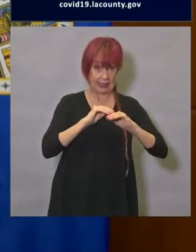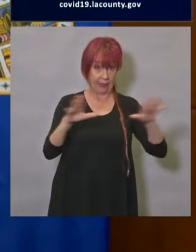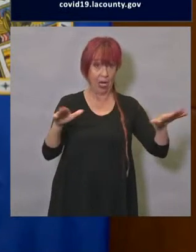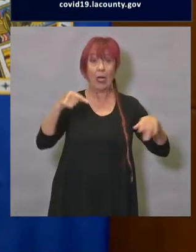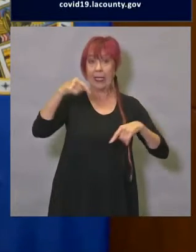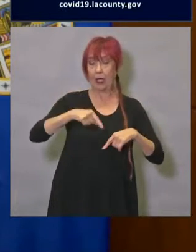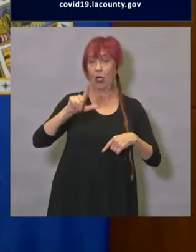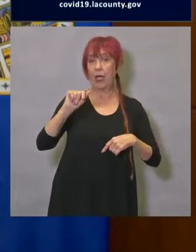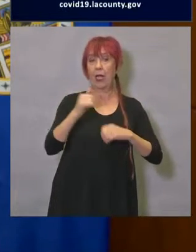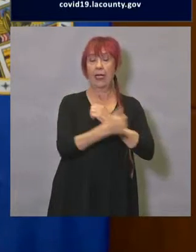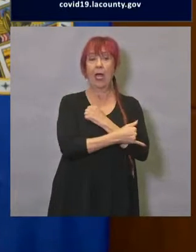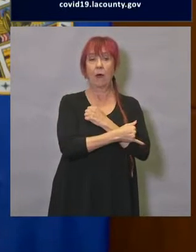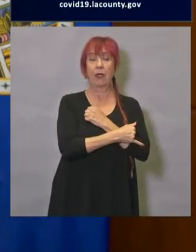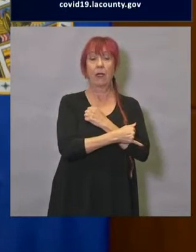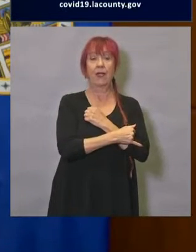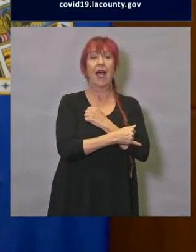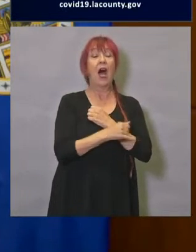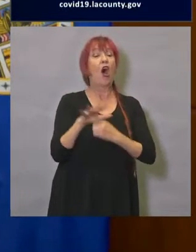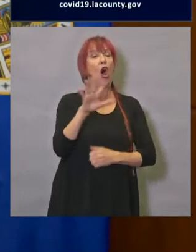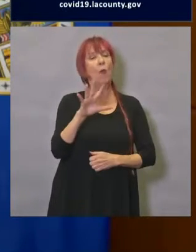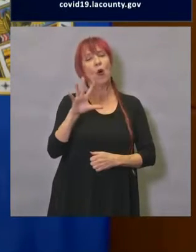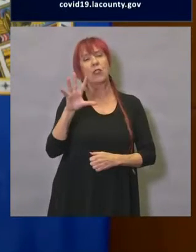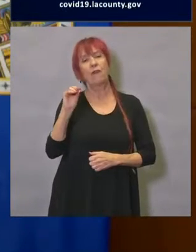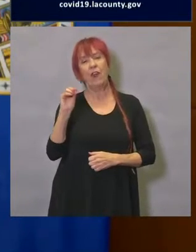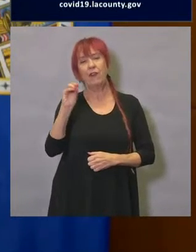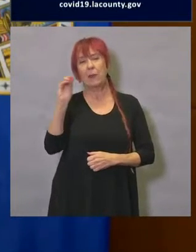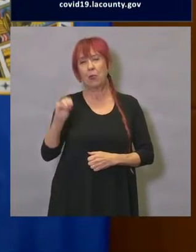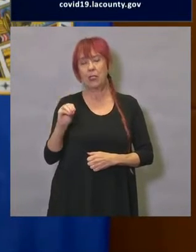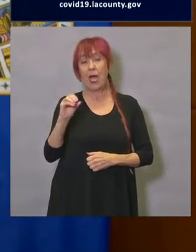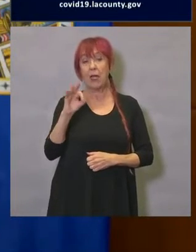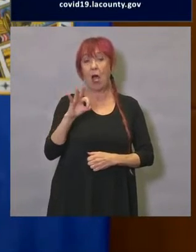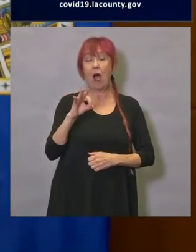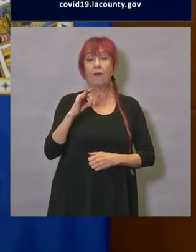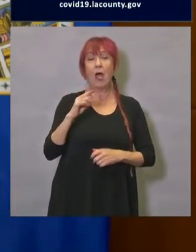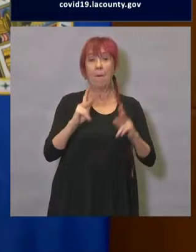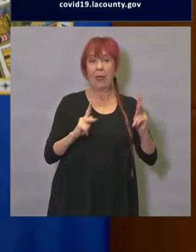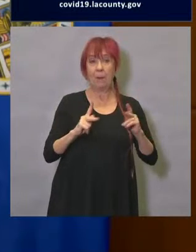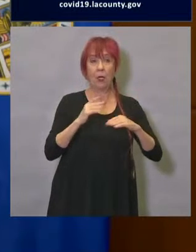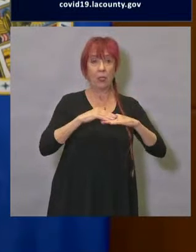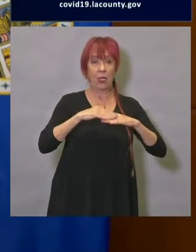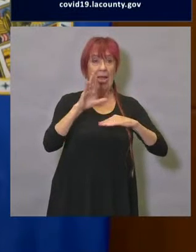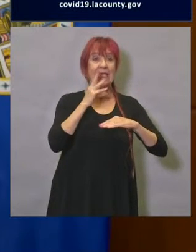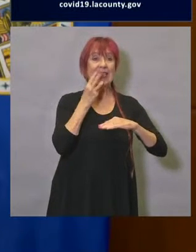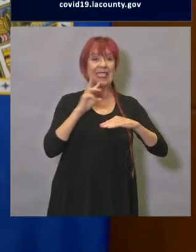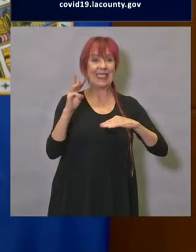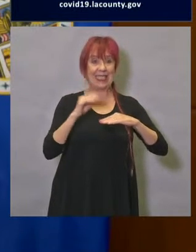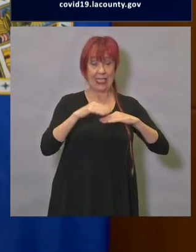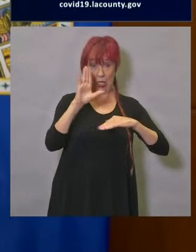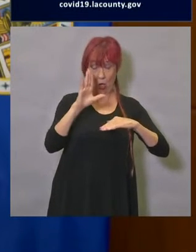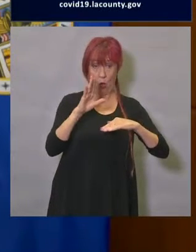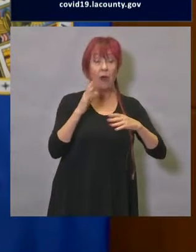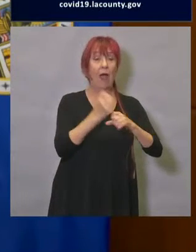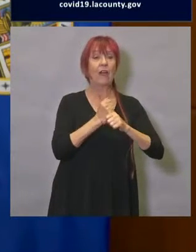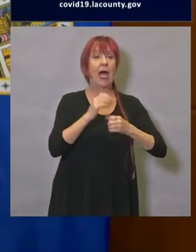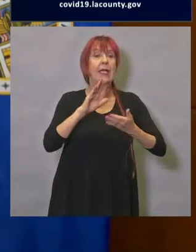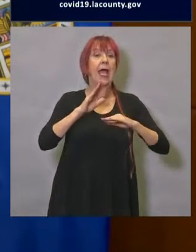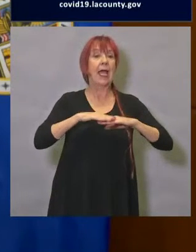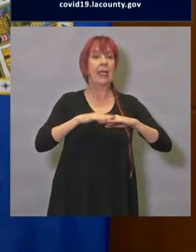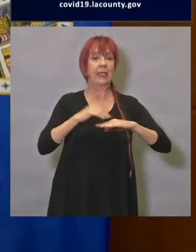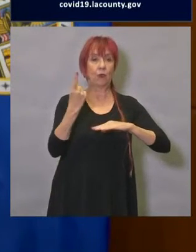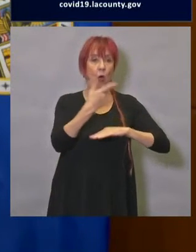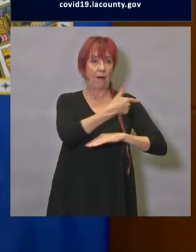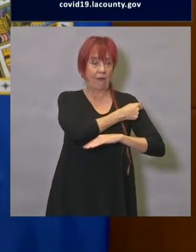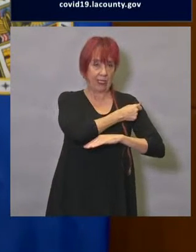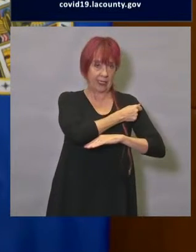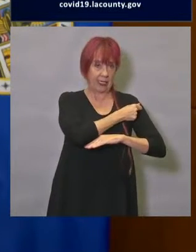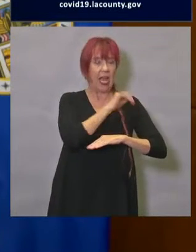And almost 50% of the residents 16 and older in LA County have received at least one vaccine dose, and that